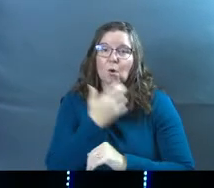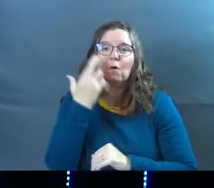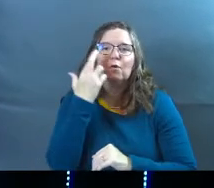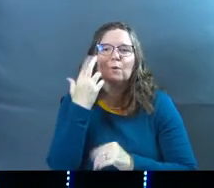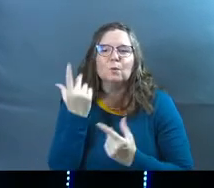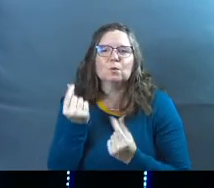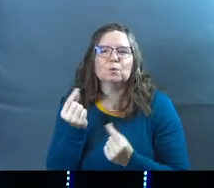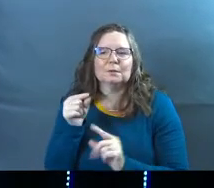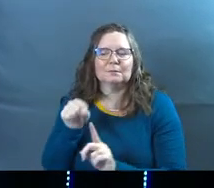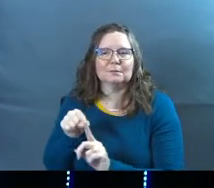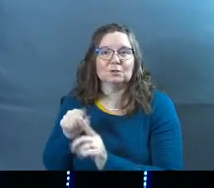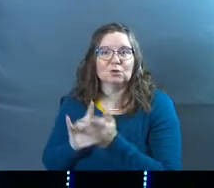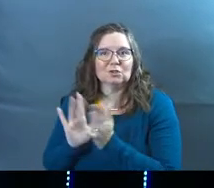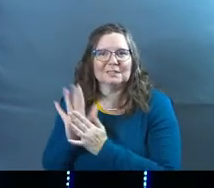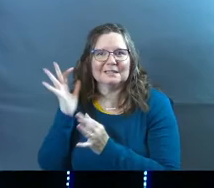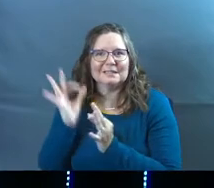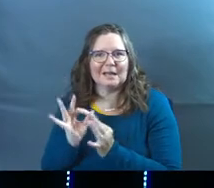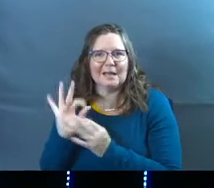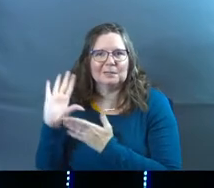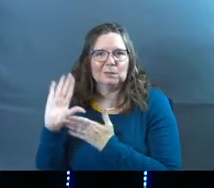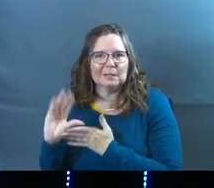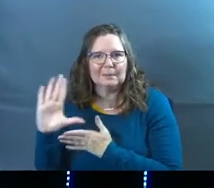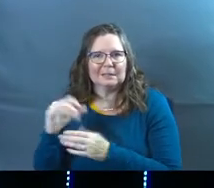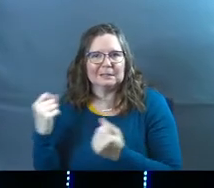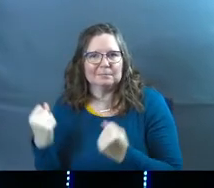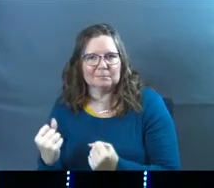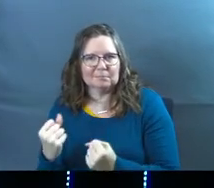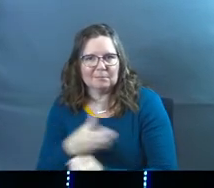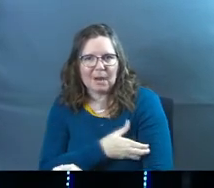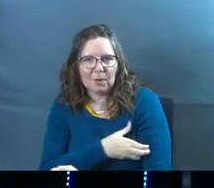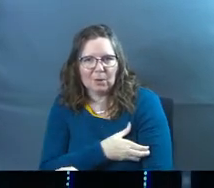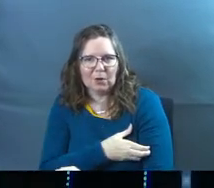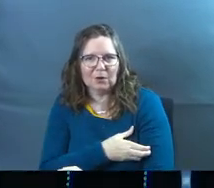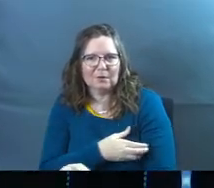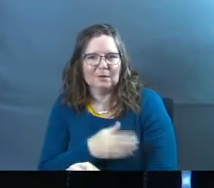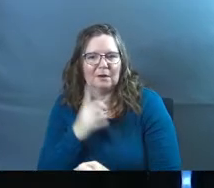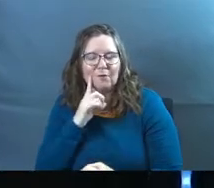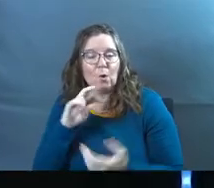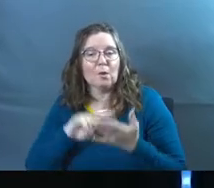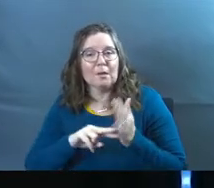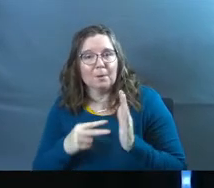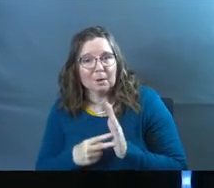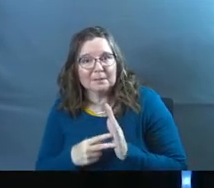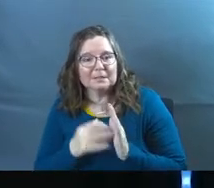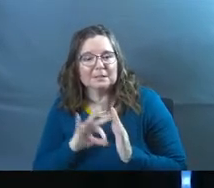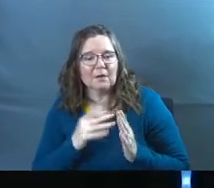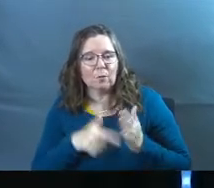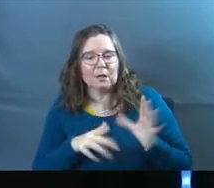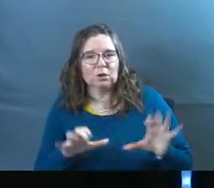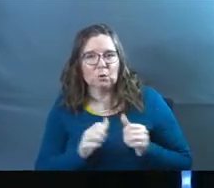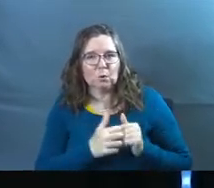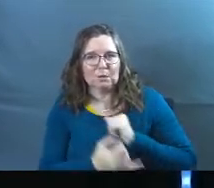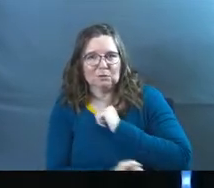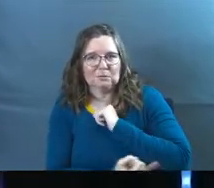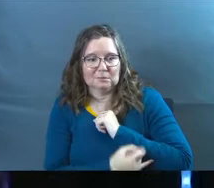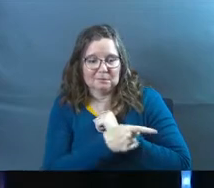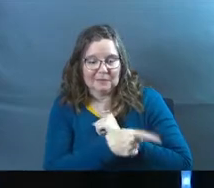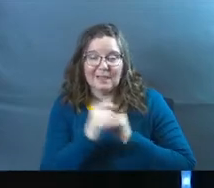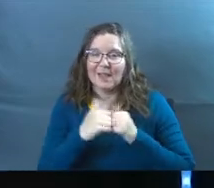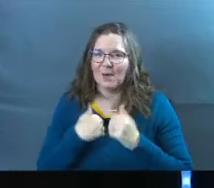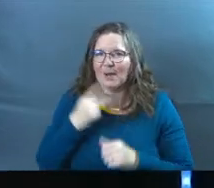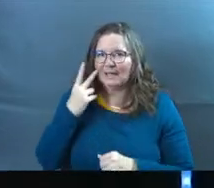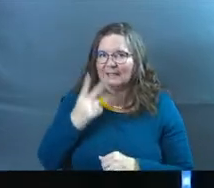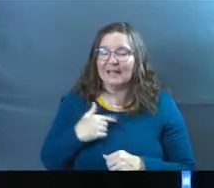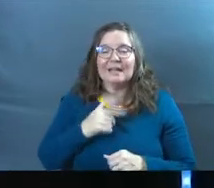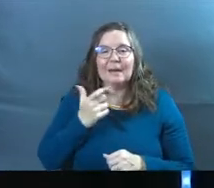he's doing. And so Jesus comes in and he limits his power for the purpose of what he's doing. And that's how I